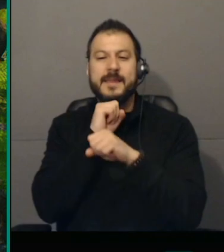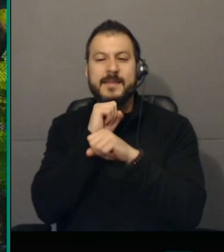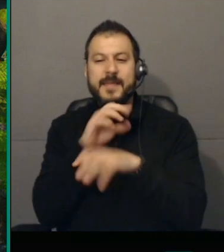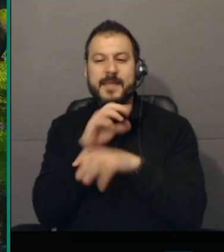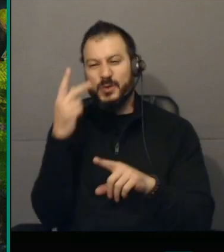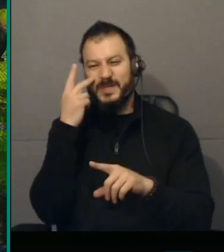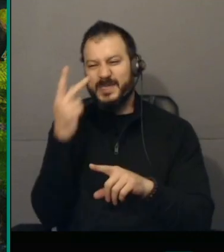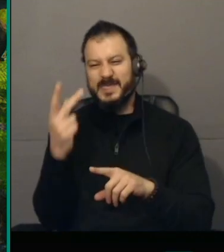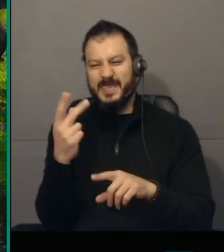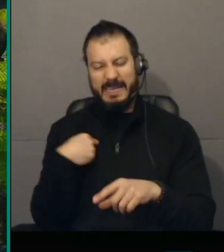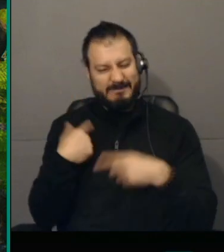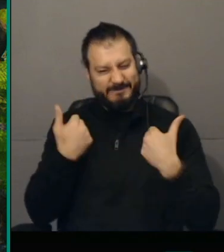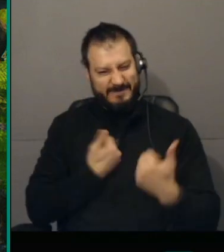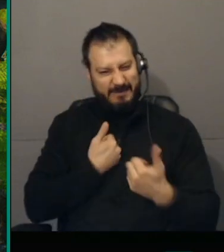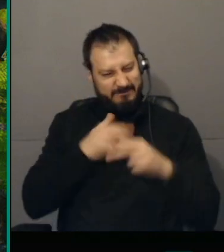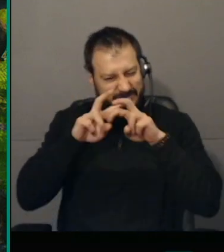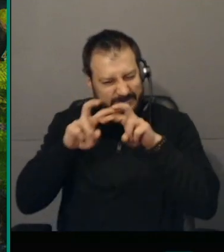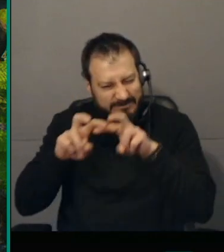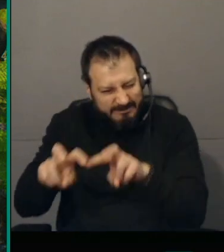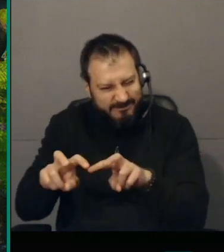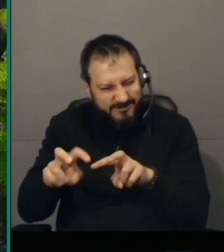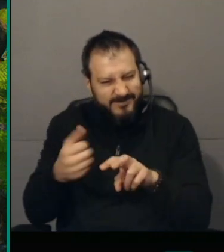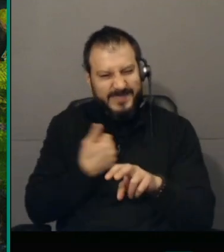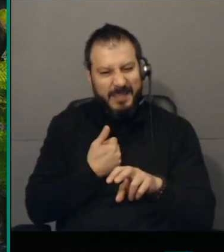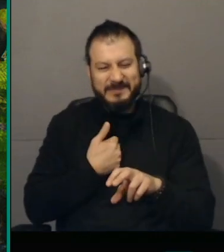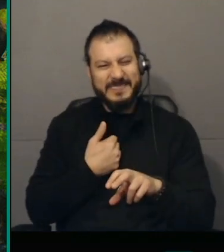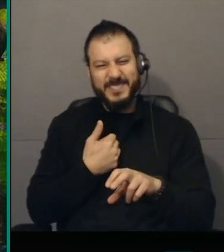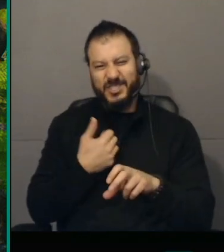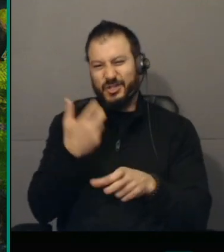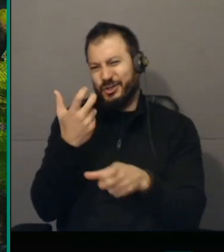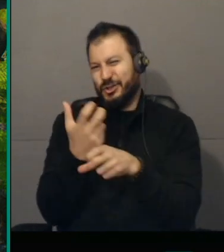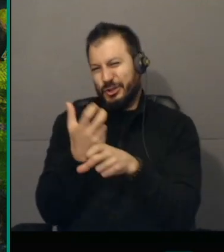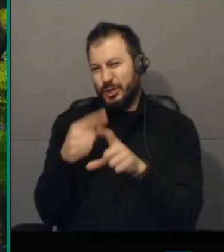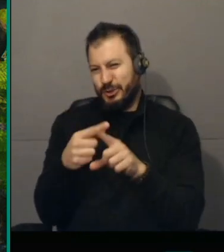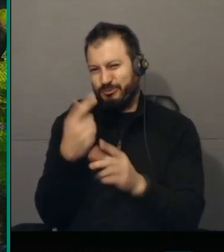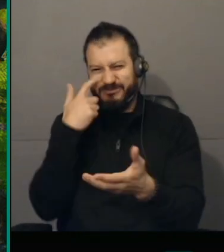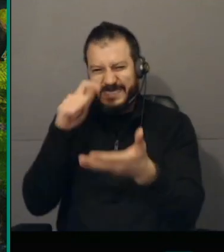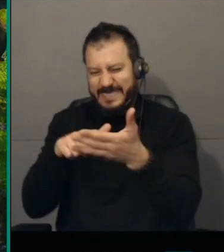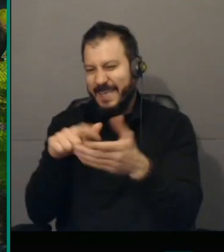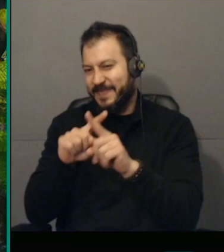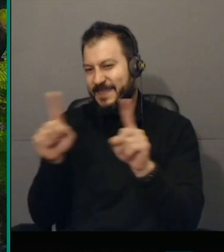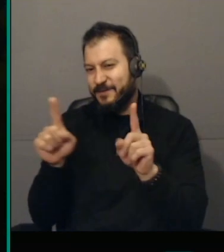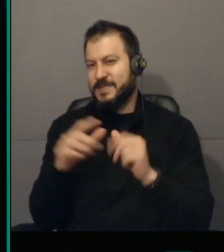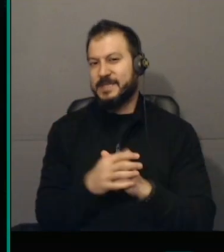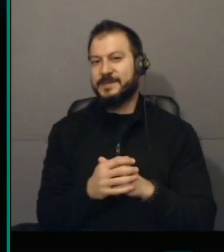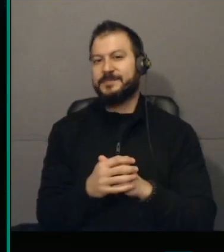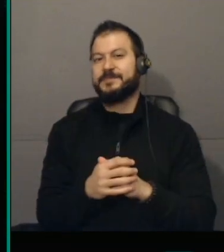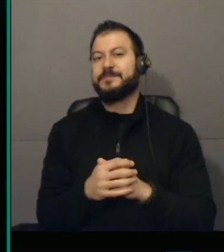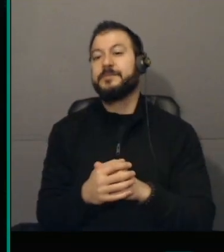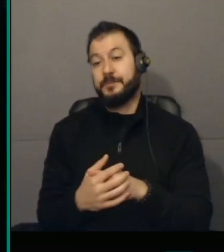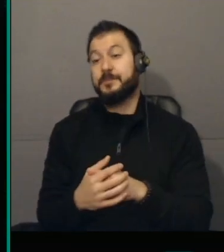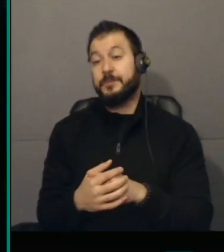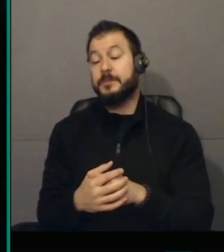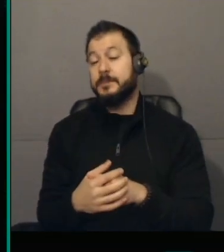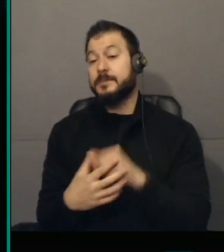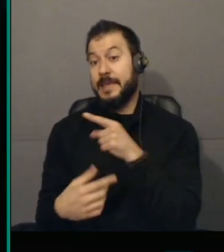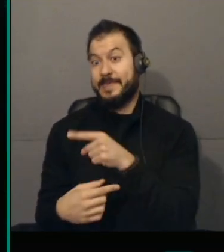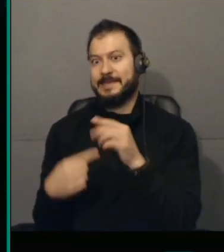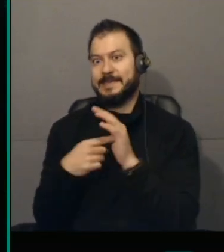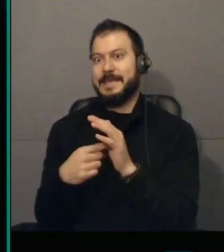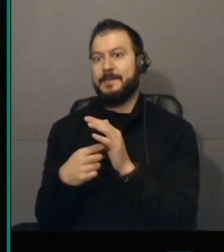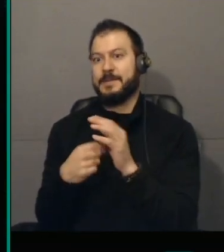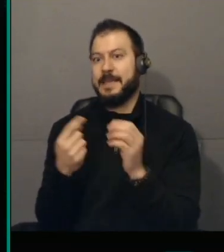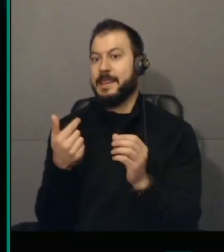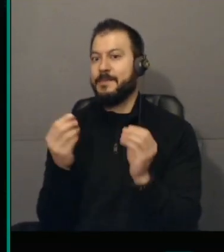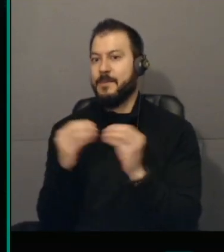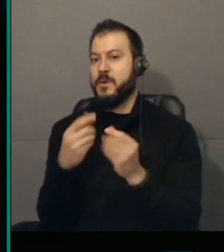here to see. I've scrutinized these myself, and there's virtually no difference. So this example is a